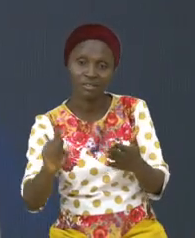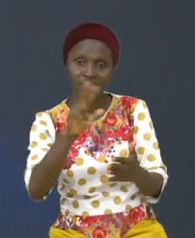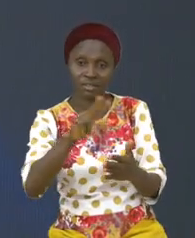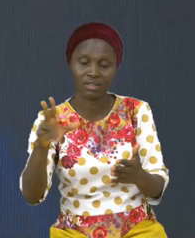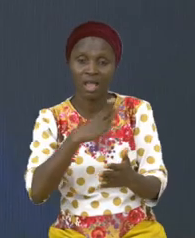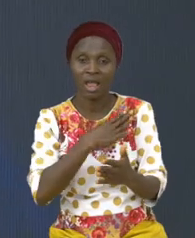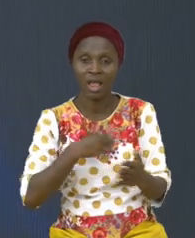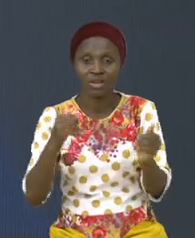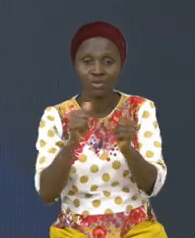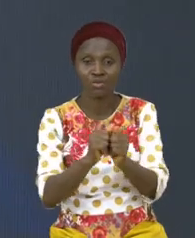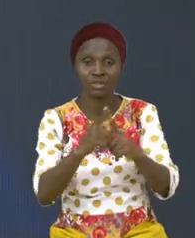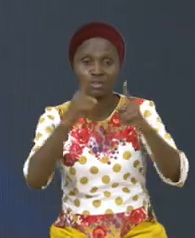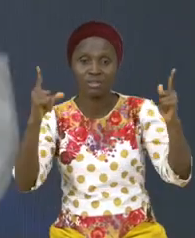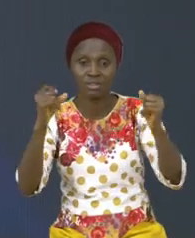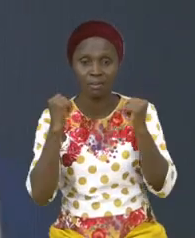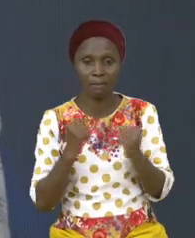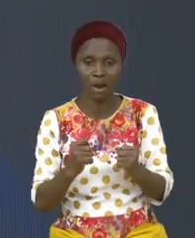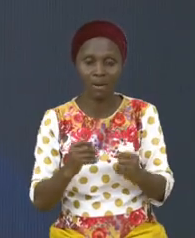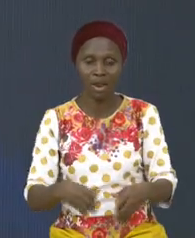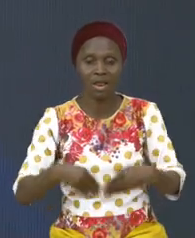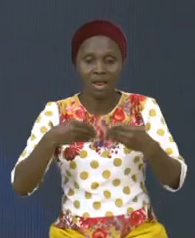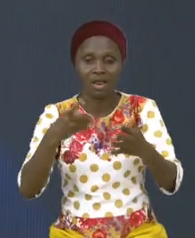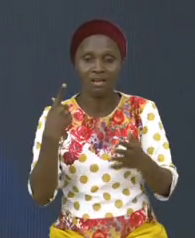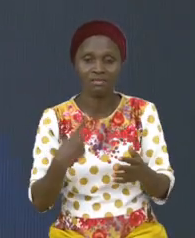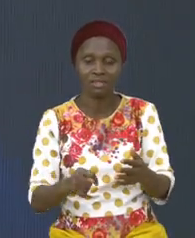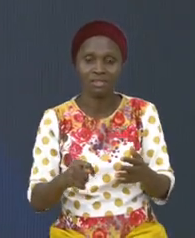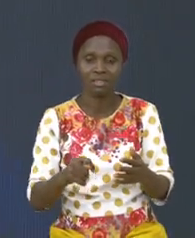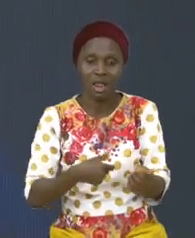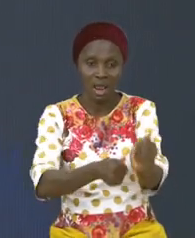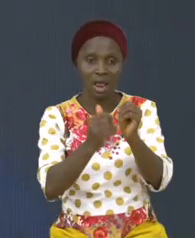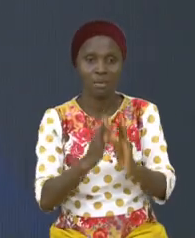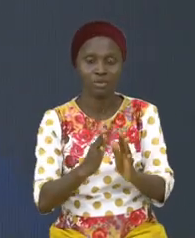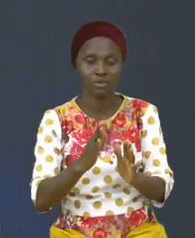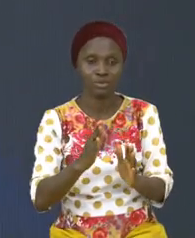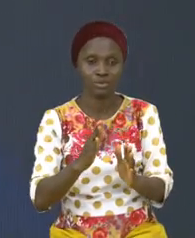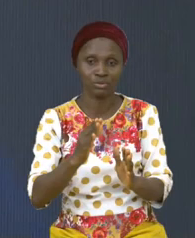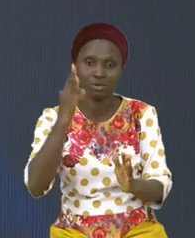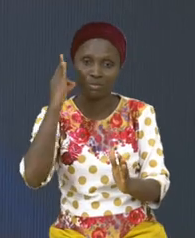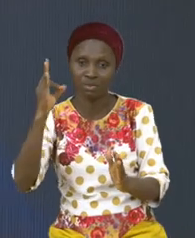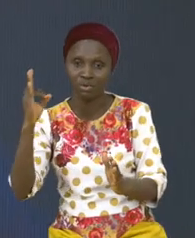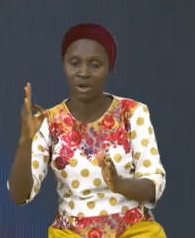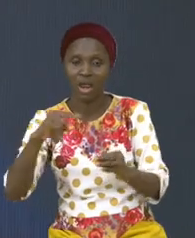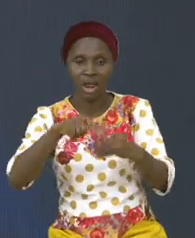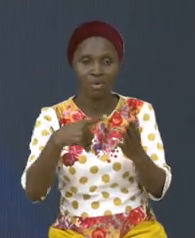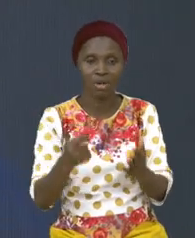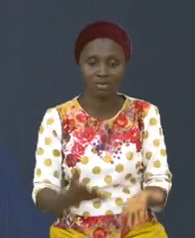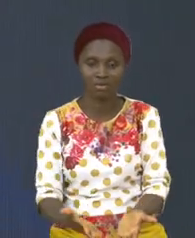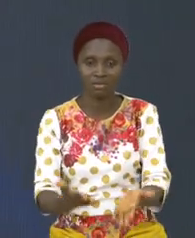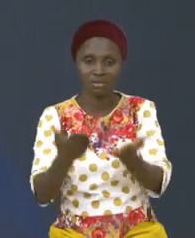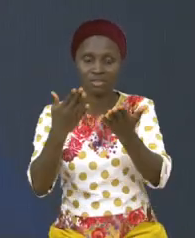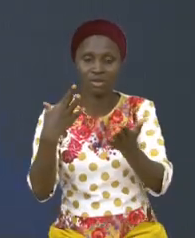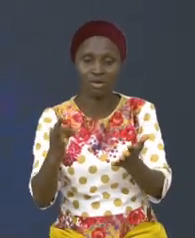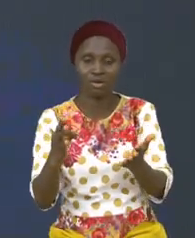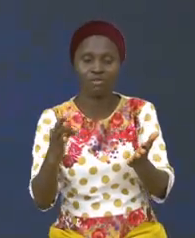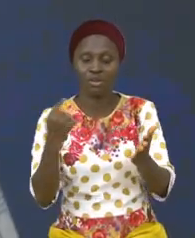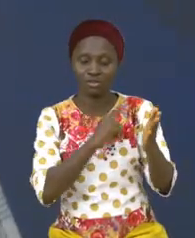with great power gave the apostles witness of the resurrection of the Lord Jesus, and